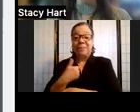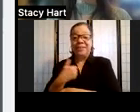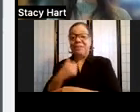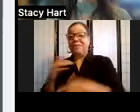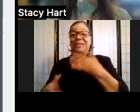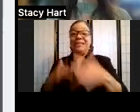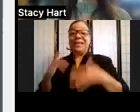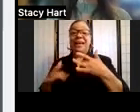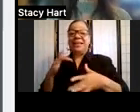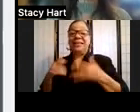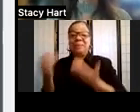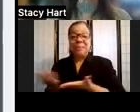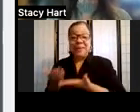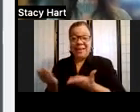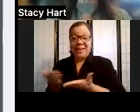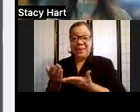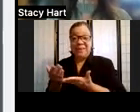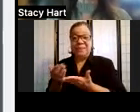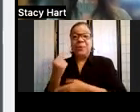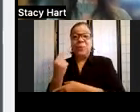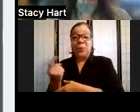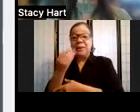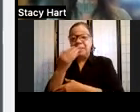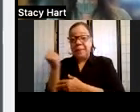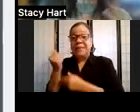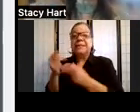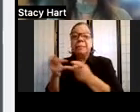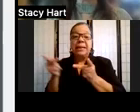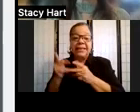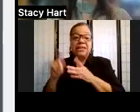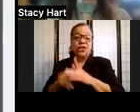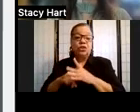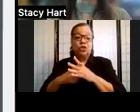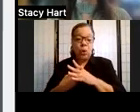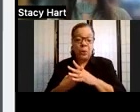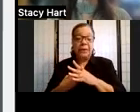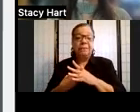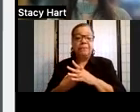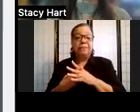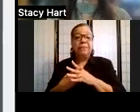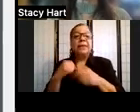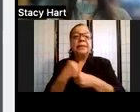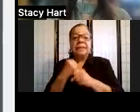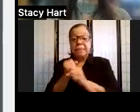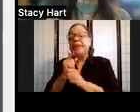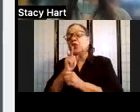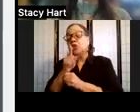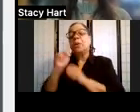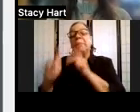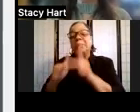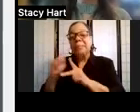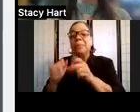here. One of the best places to start in ensuring that people with disabilities